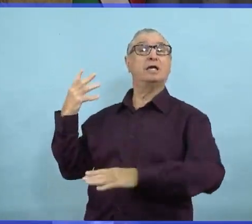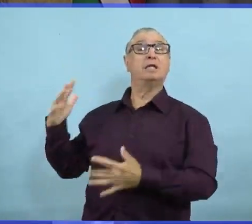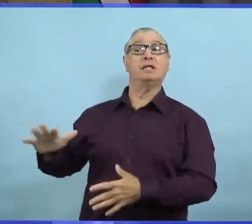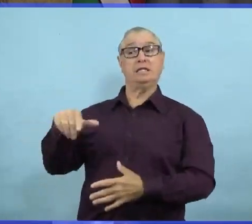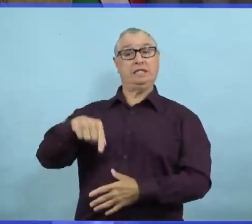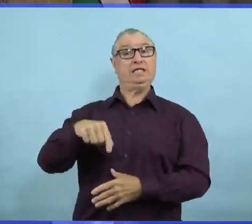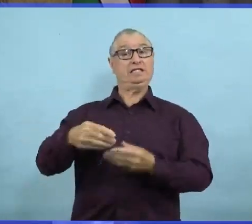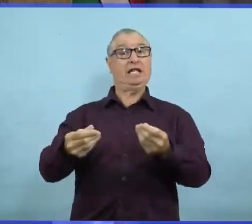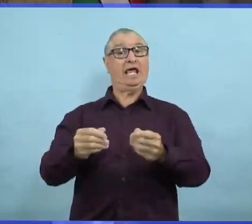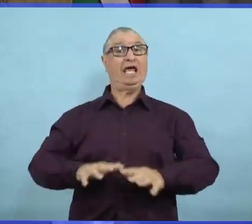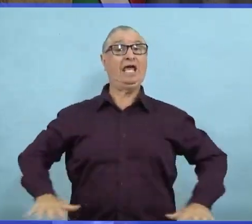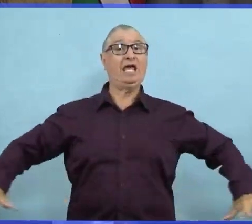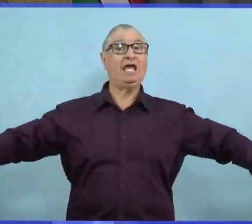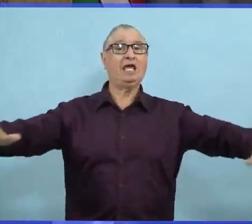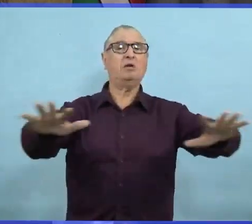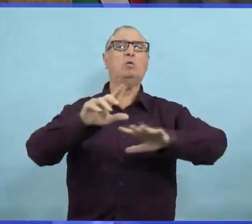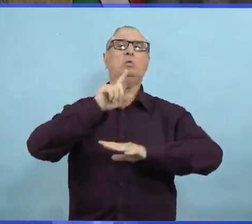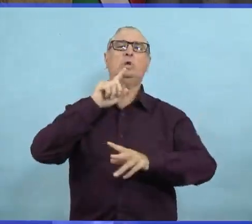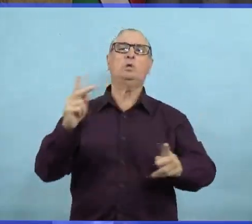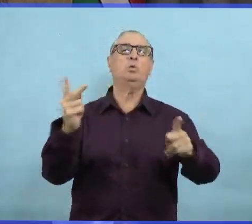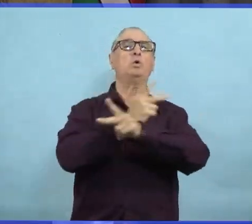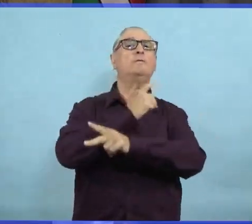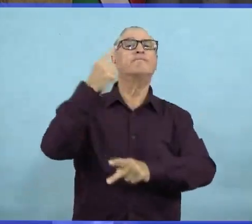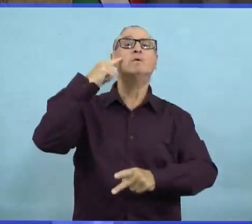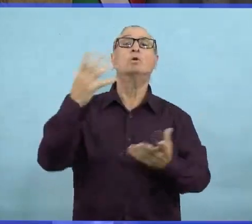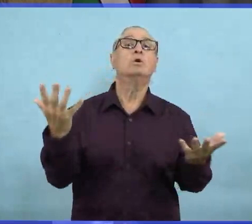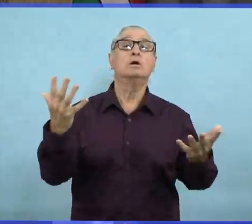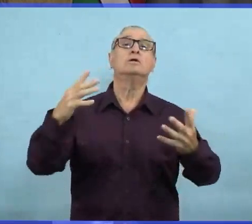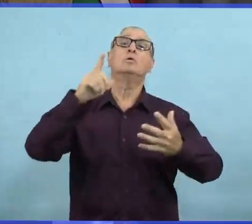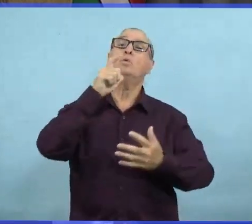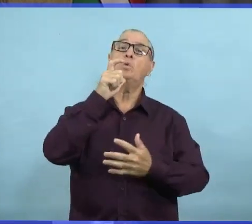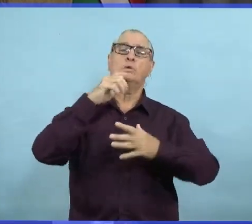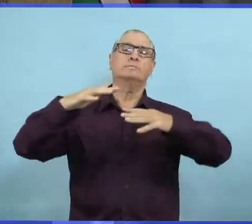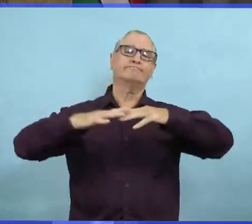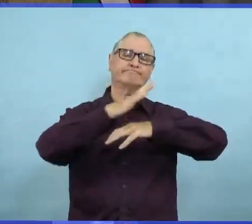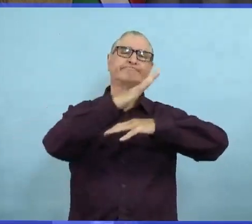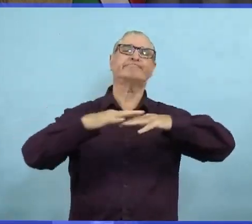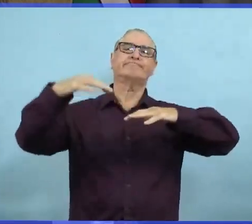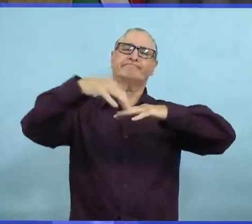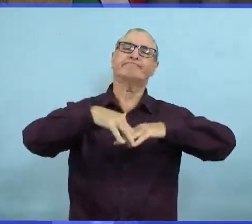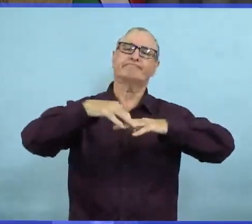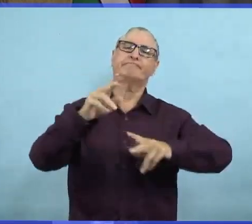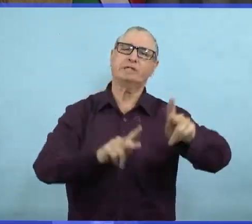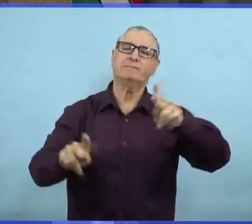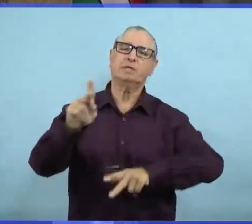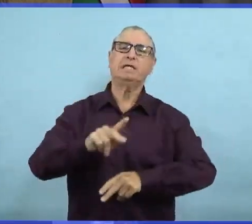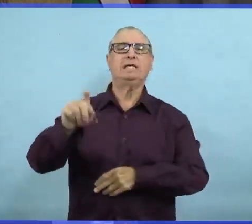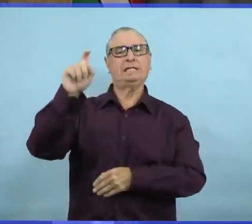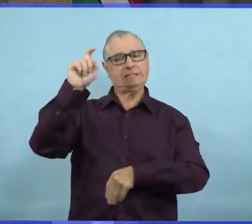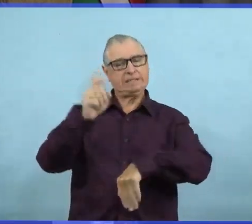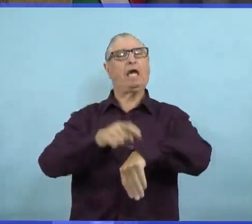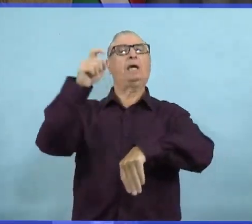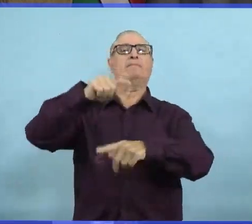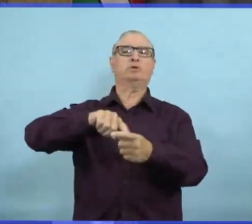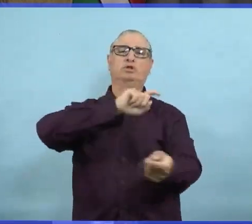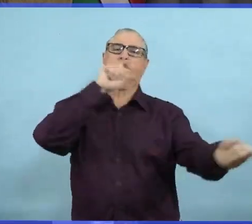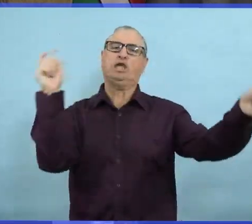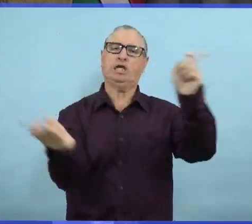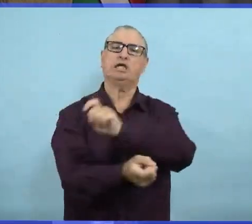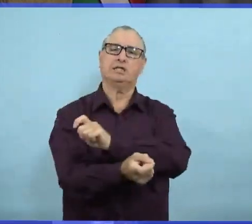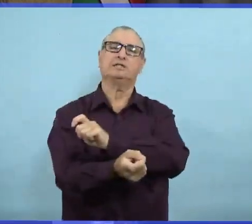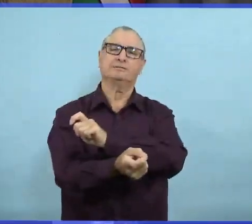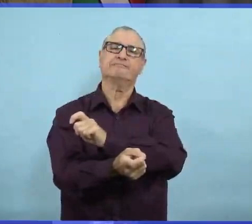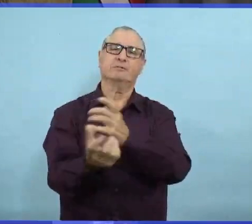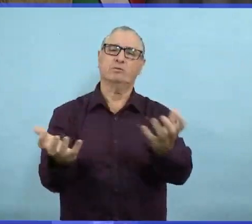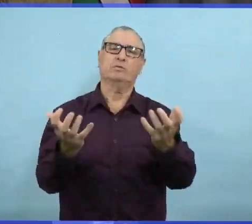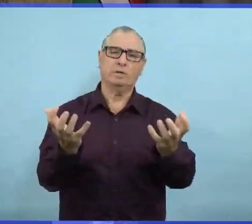The people who came here to this country before it was a country and since didn't come here to destroy anything. They